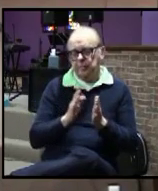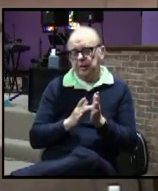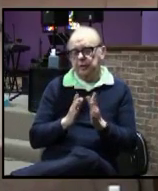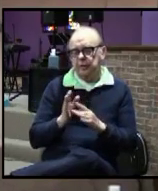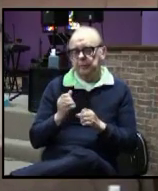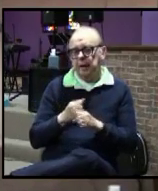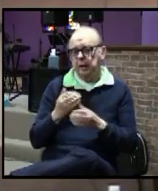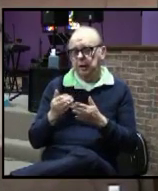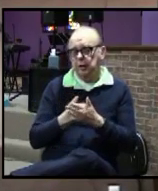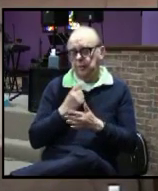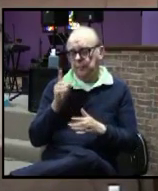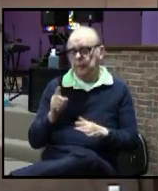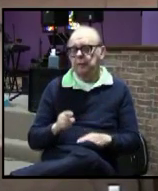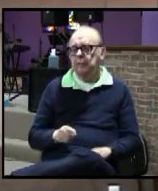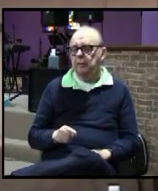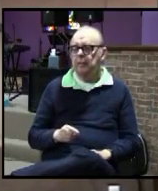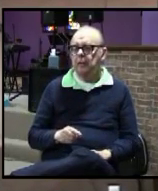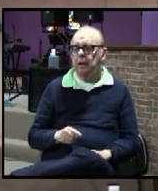you new?